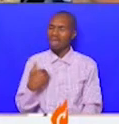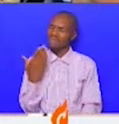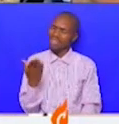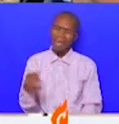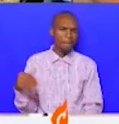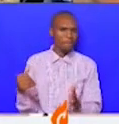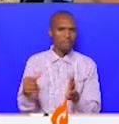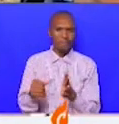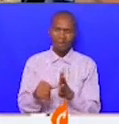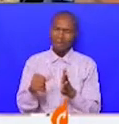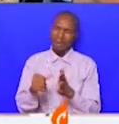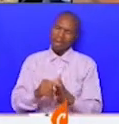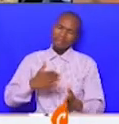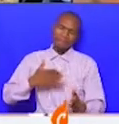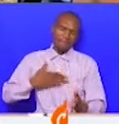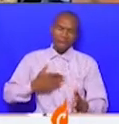abaminto